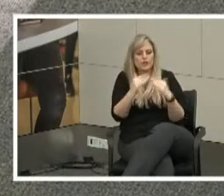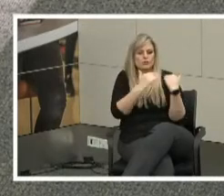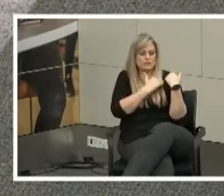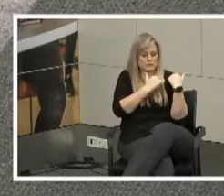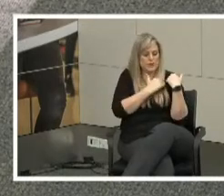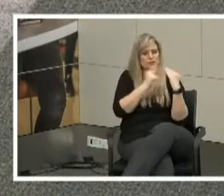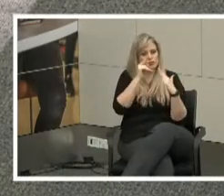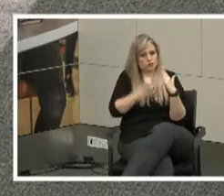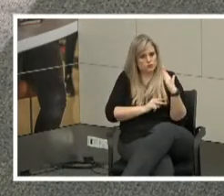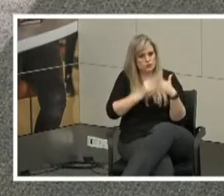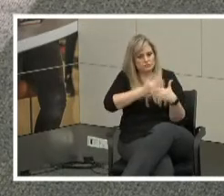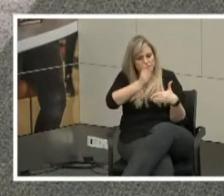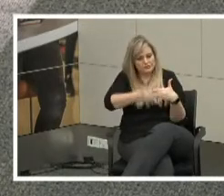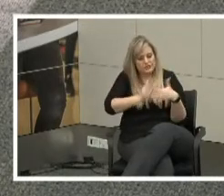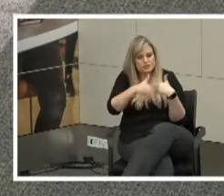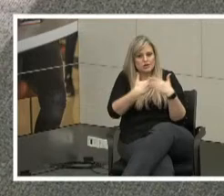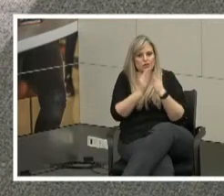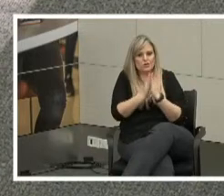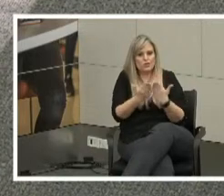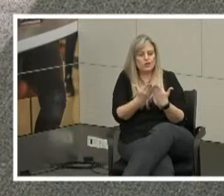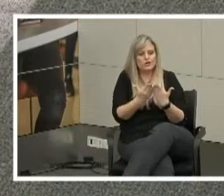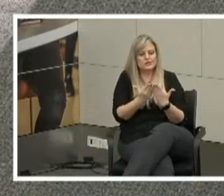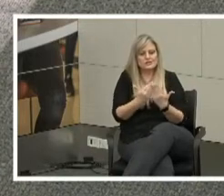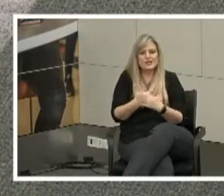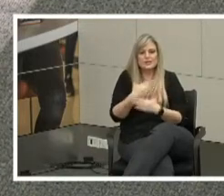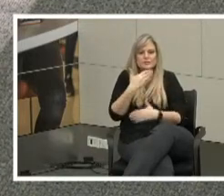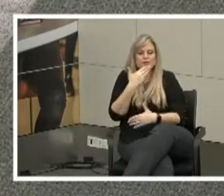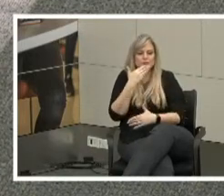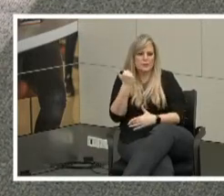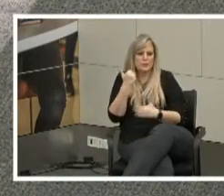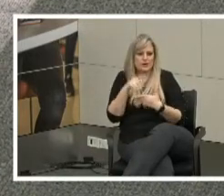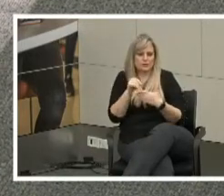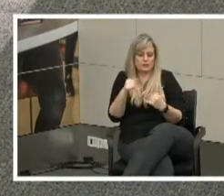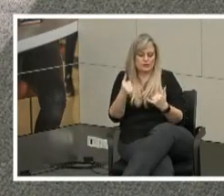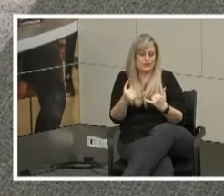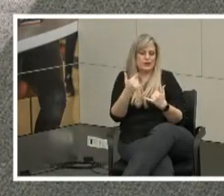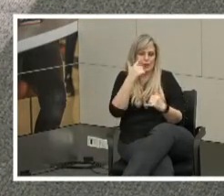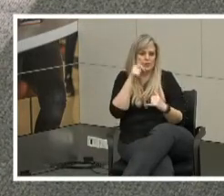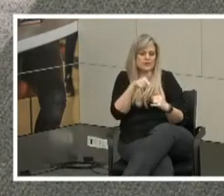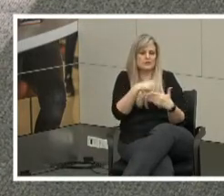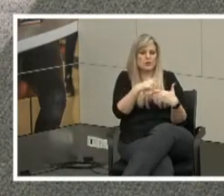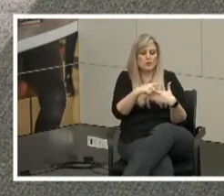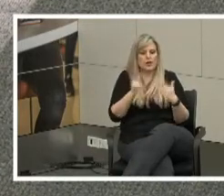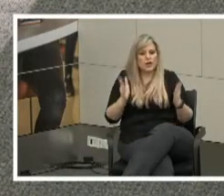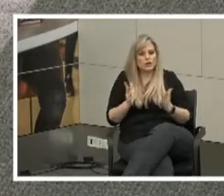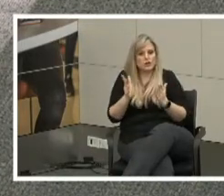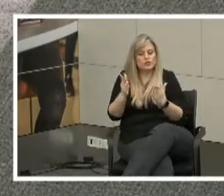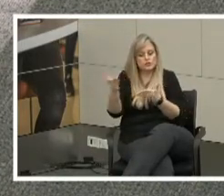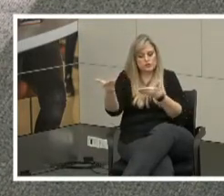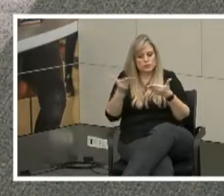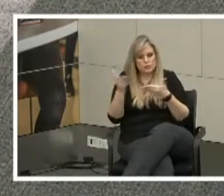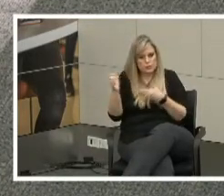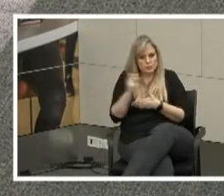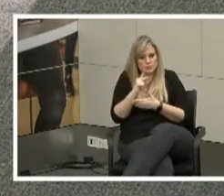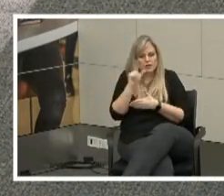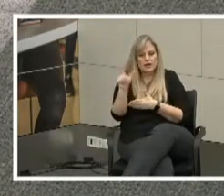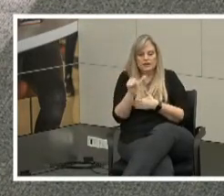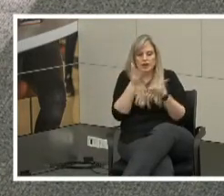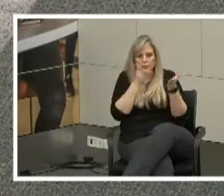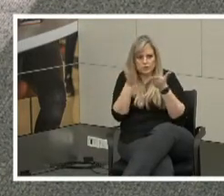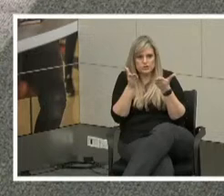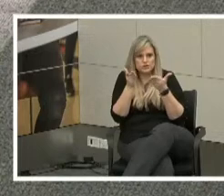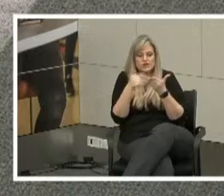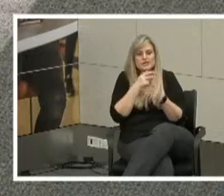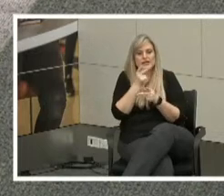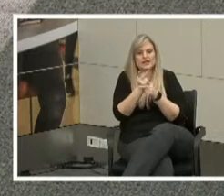books it's may be a better and more engaged student in conclusion I urge you to bring back Library services and keep important programs